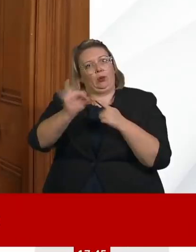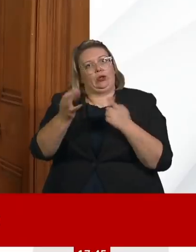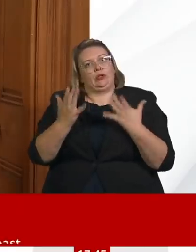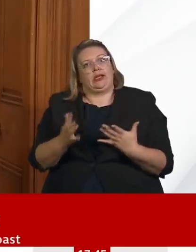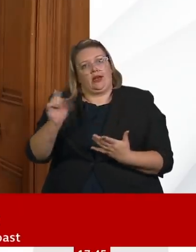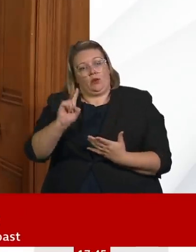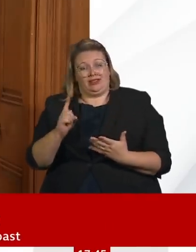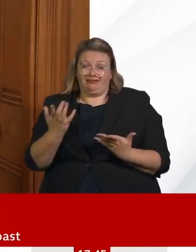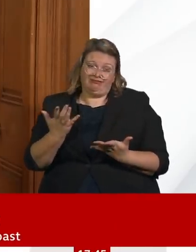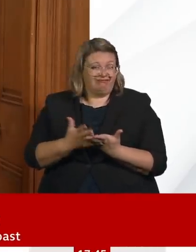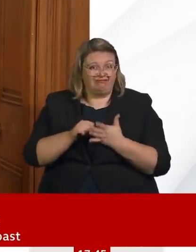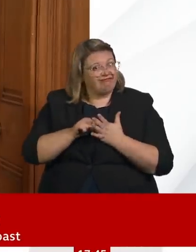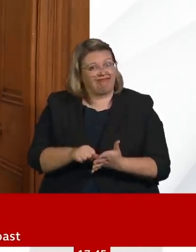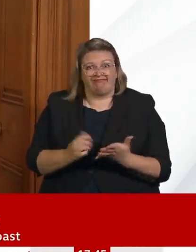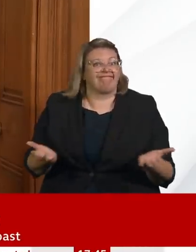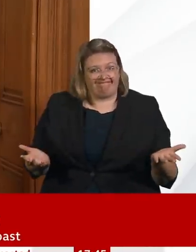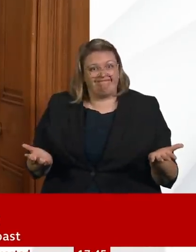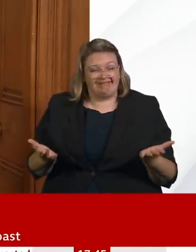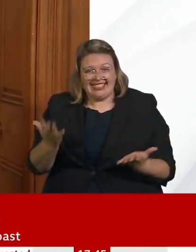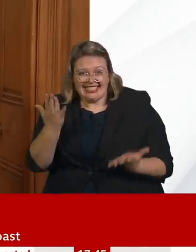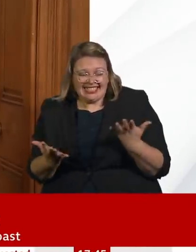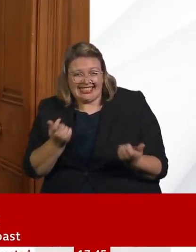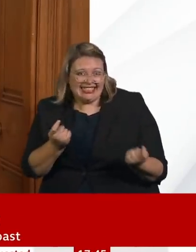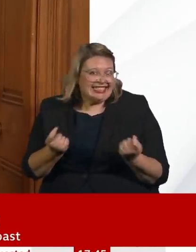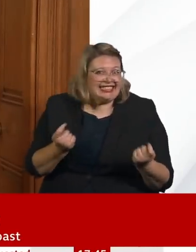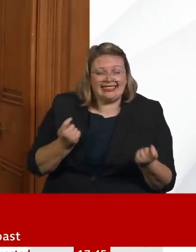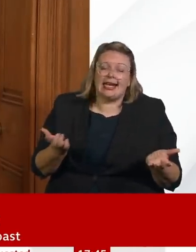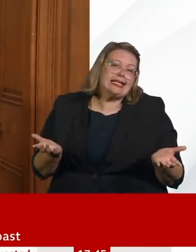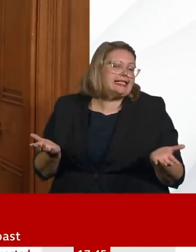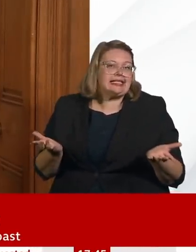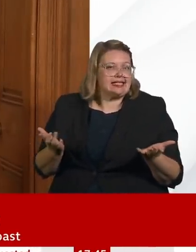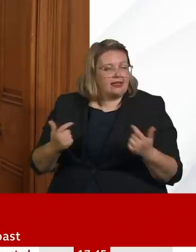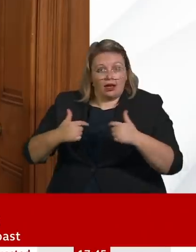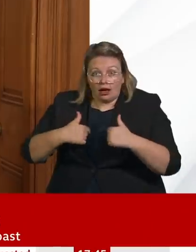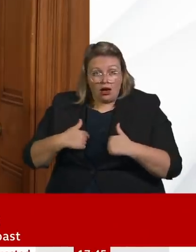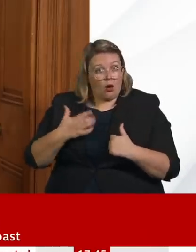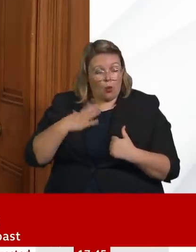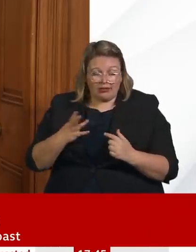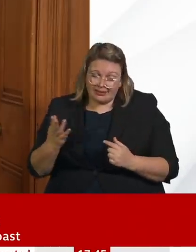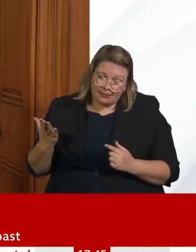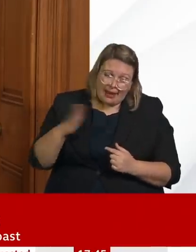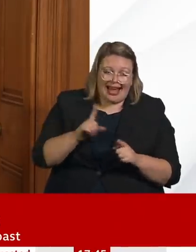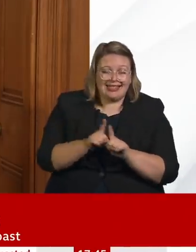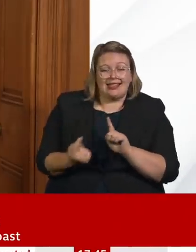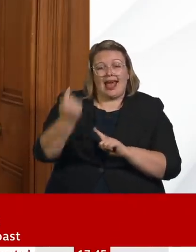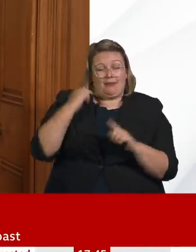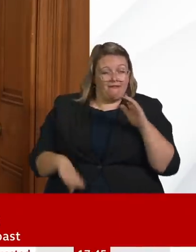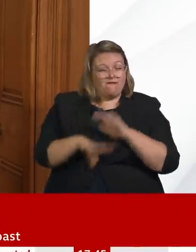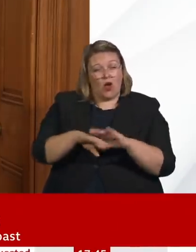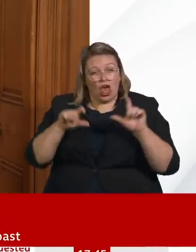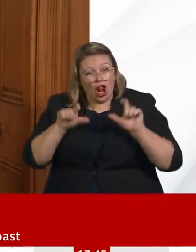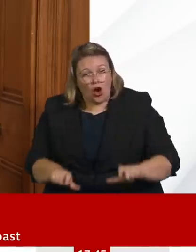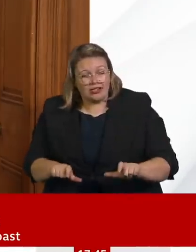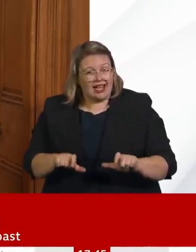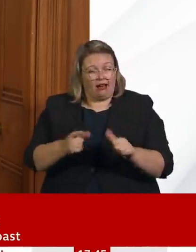walking a narrow path here today, because we don't want to go back into a national lockdown with all